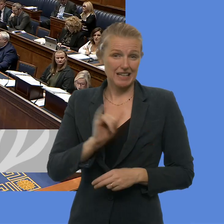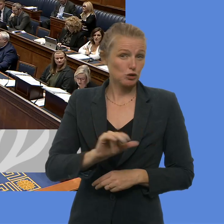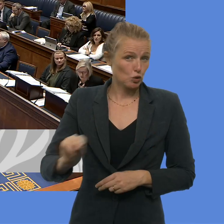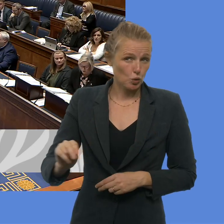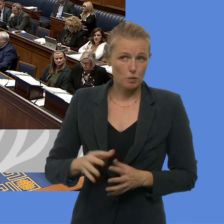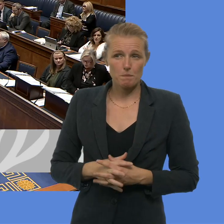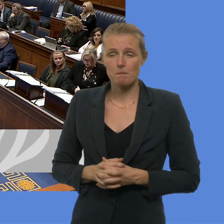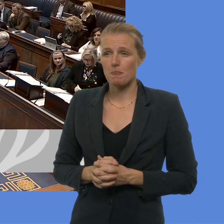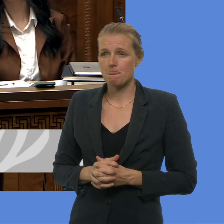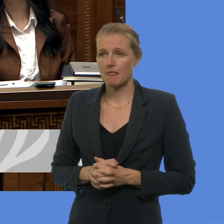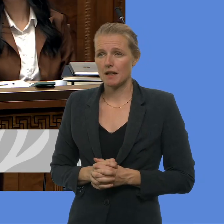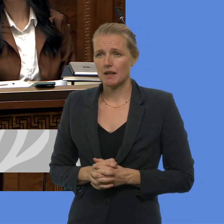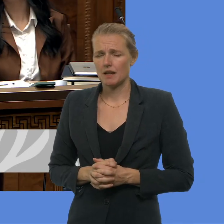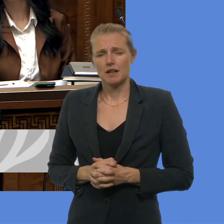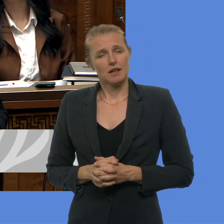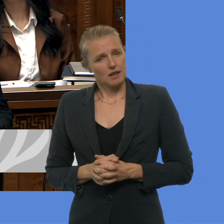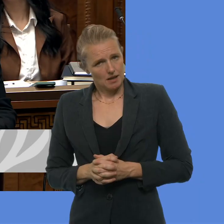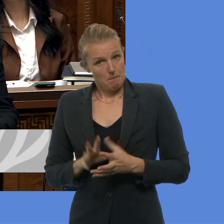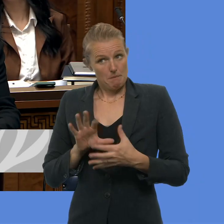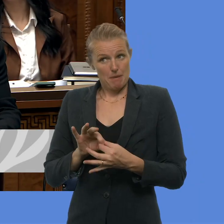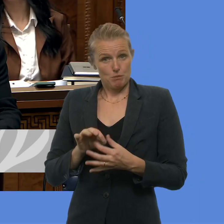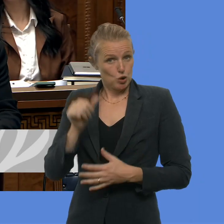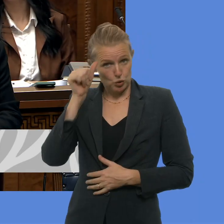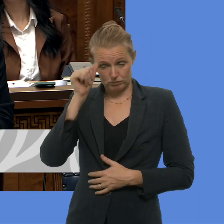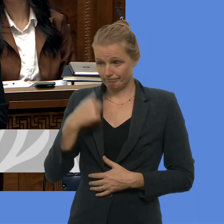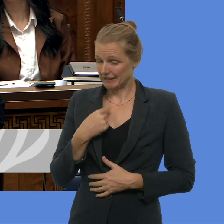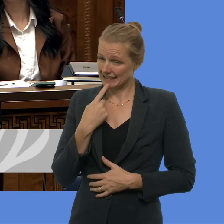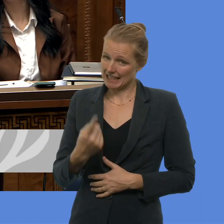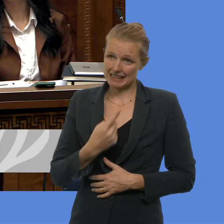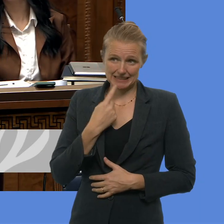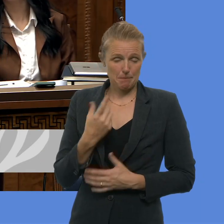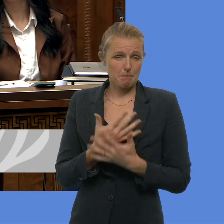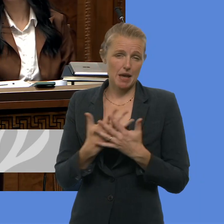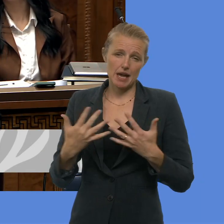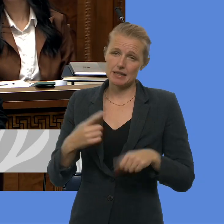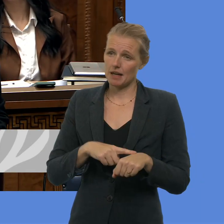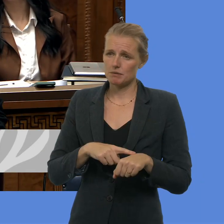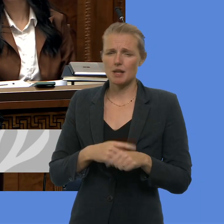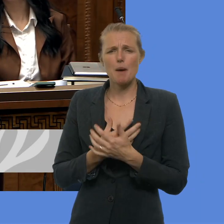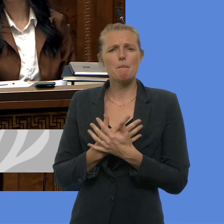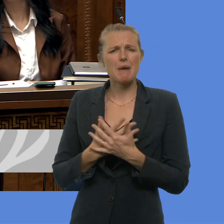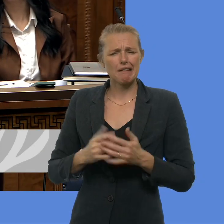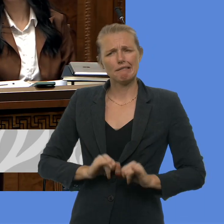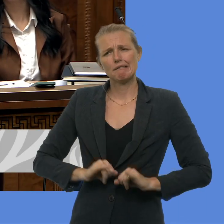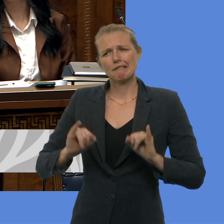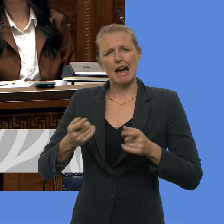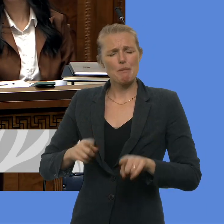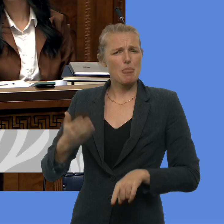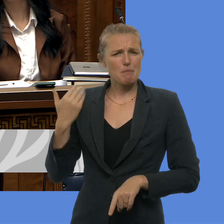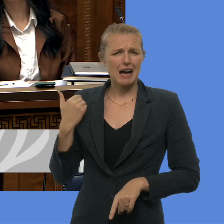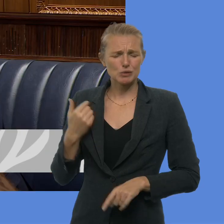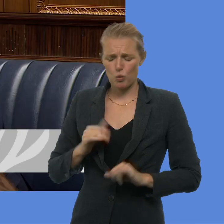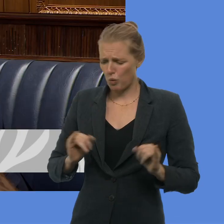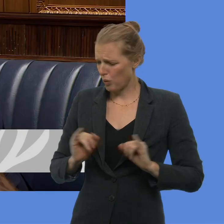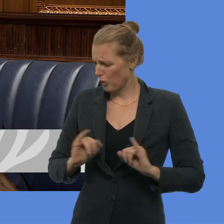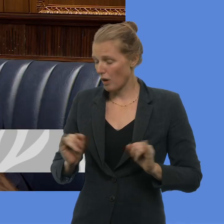First Minister. As the member knows, and I've said it on many occasions in this House, there are many injustices and tragedies in our past, and our job is to